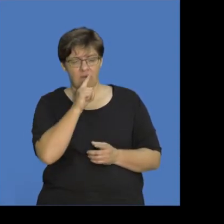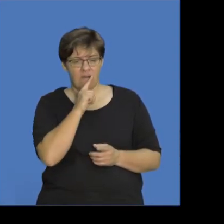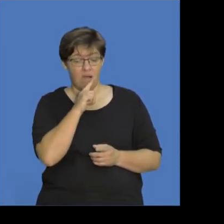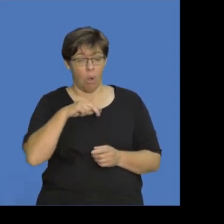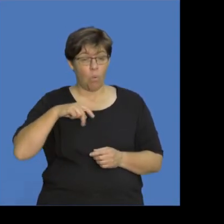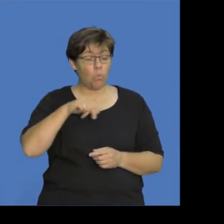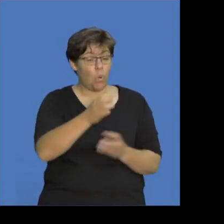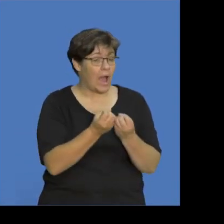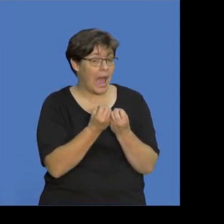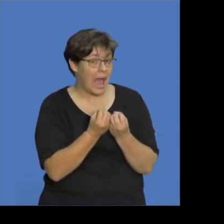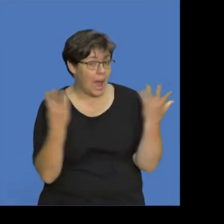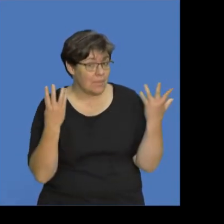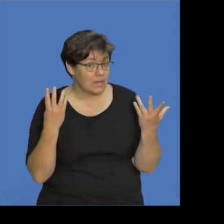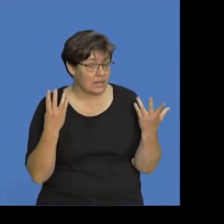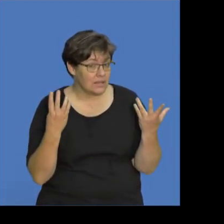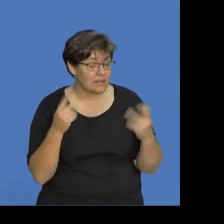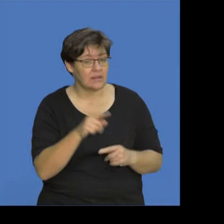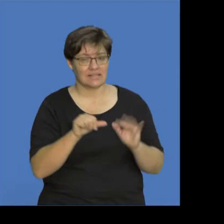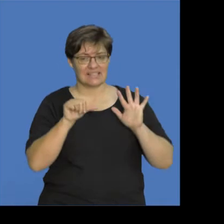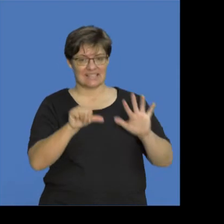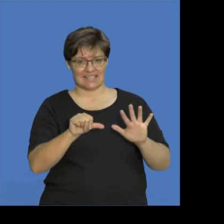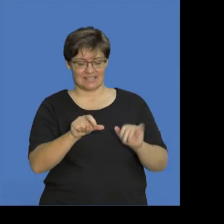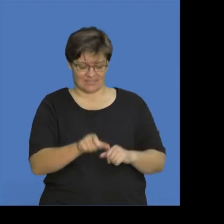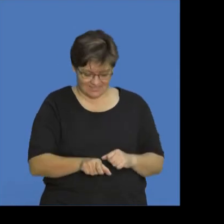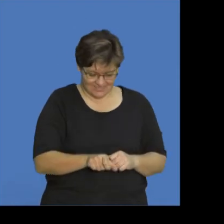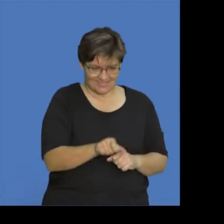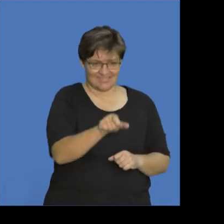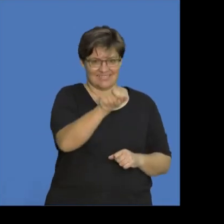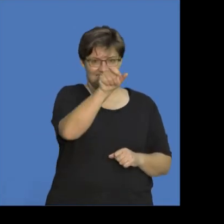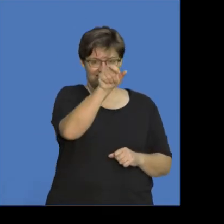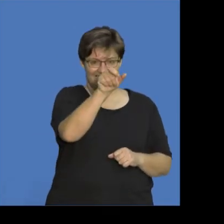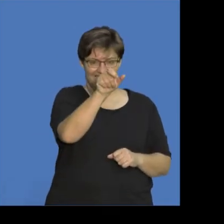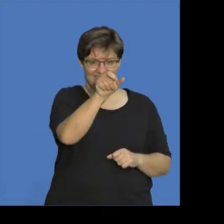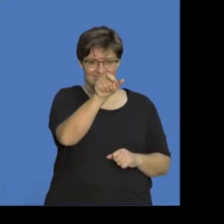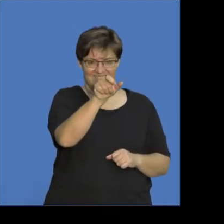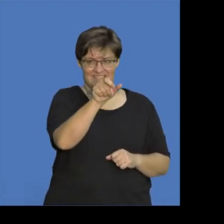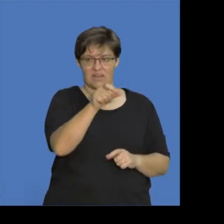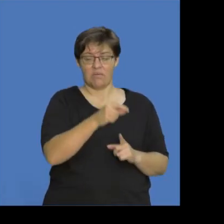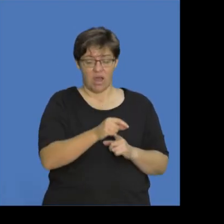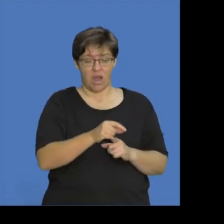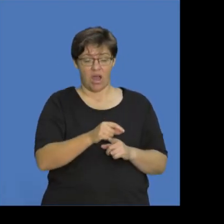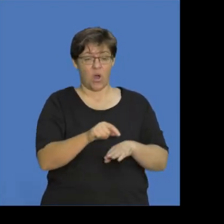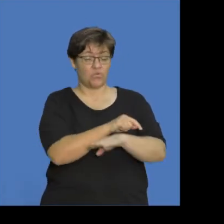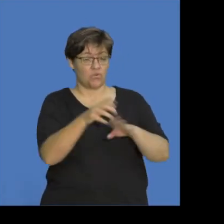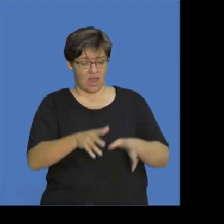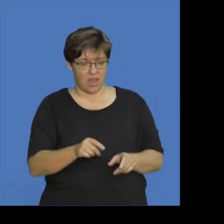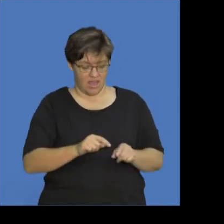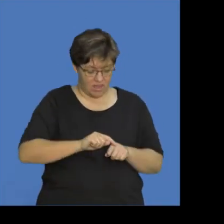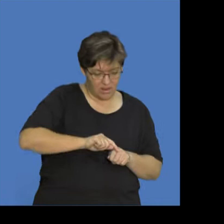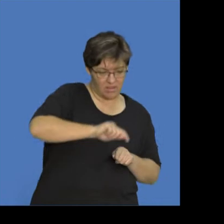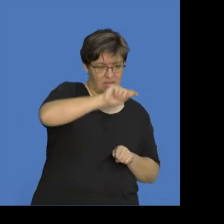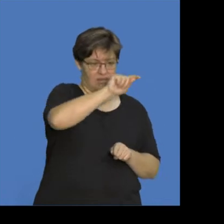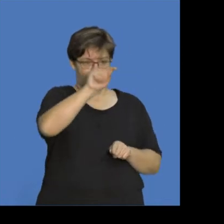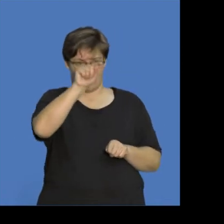for walk, how many students walk? We have 6 students walk. So actually, with your ruler, that's what you